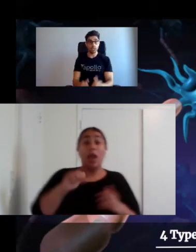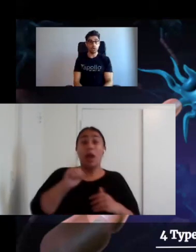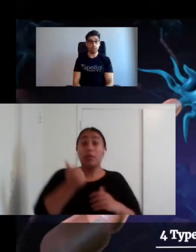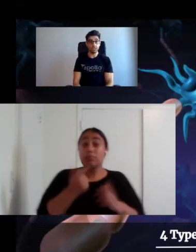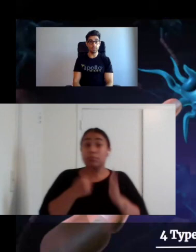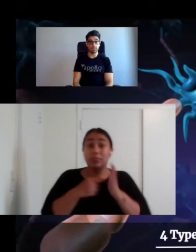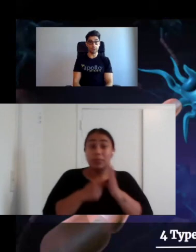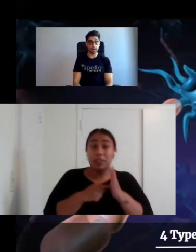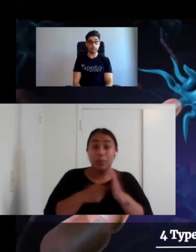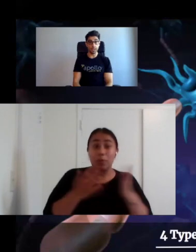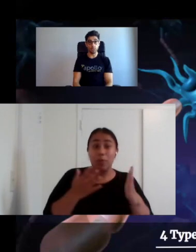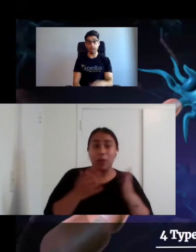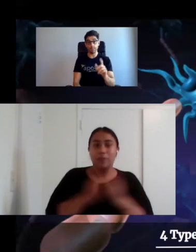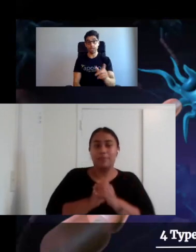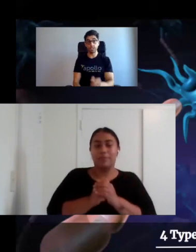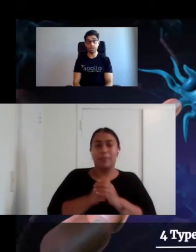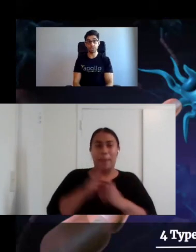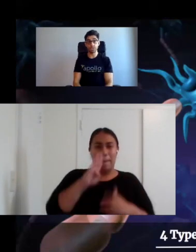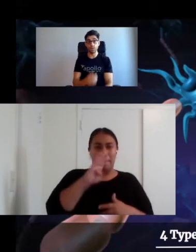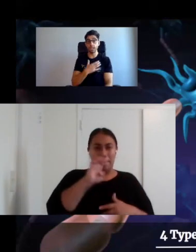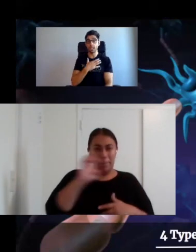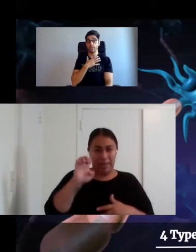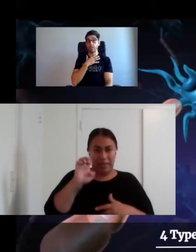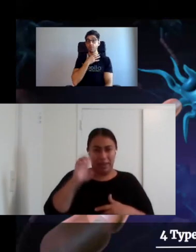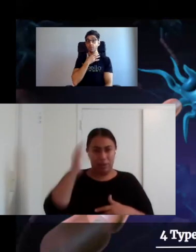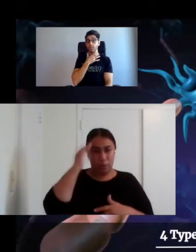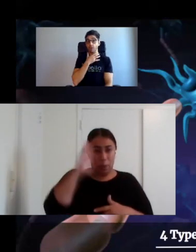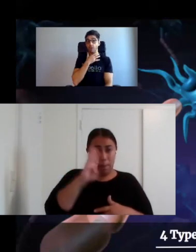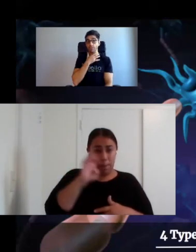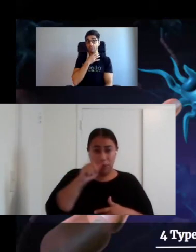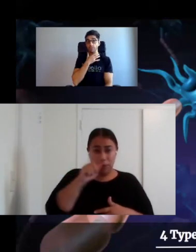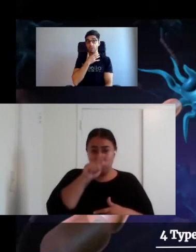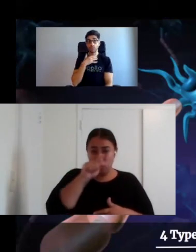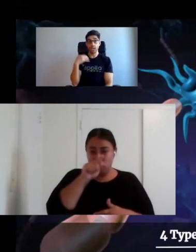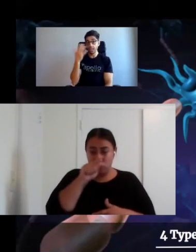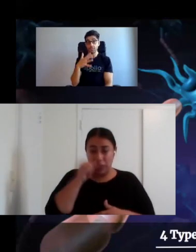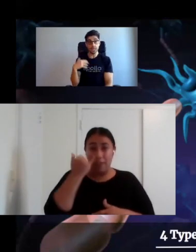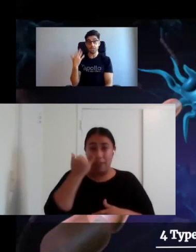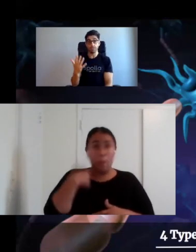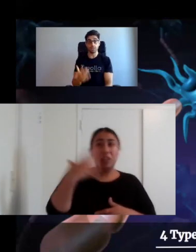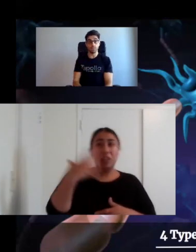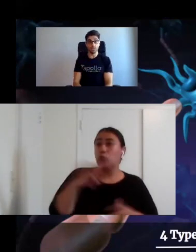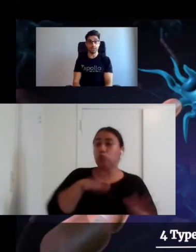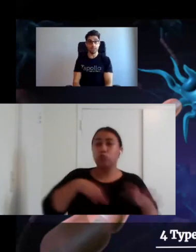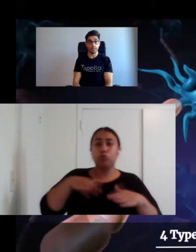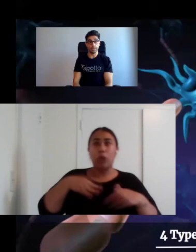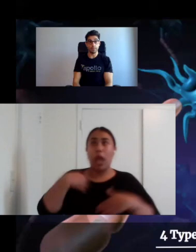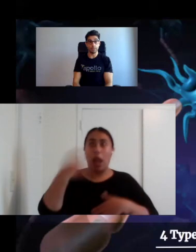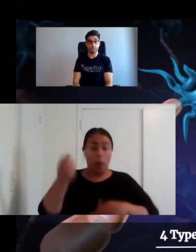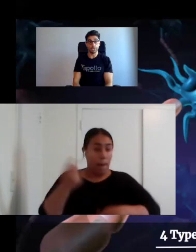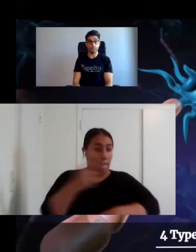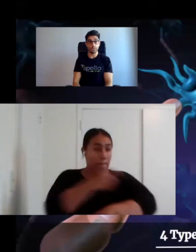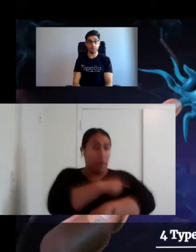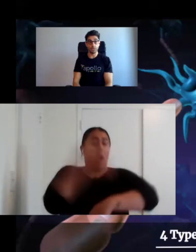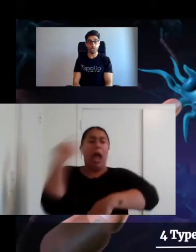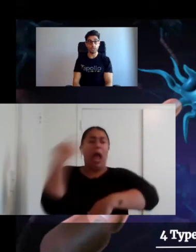causing all of these symptoms in our body. And when it becomes dangerous is when the throat is involved, right, or anything in the breathing of a